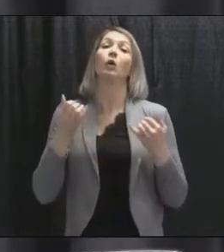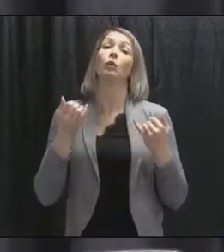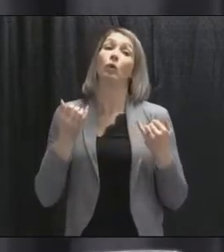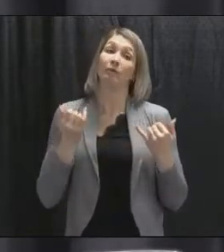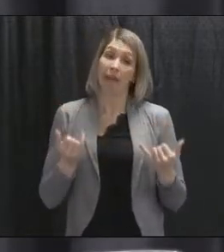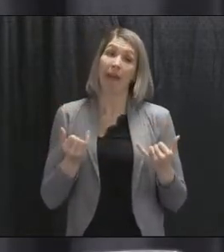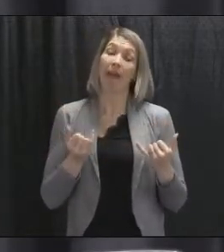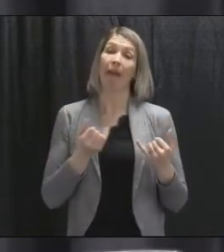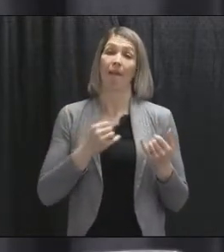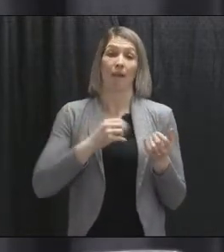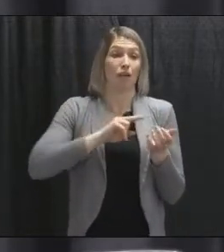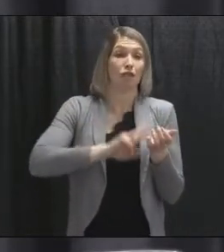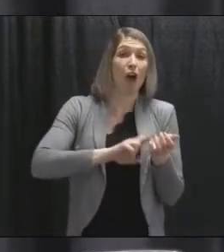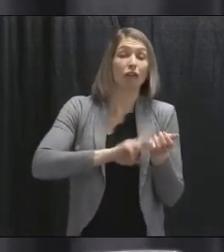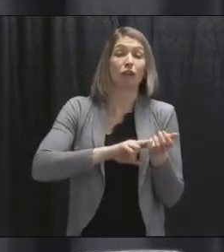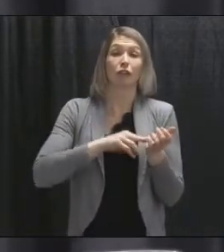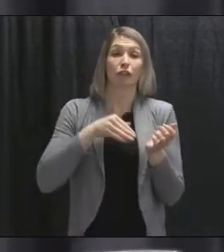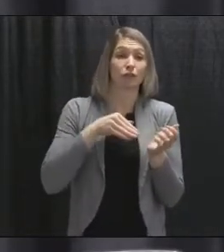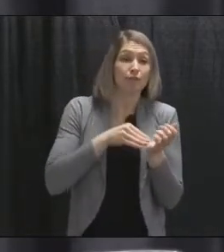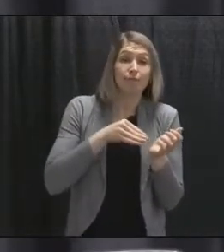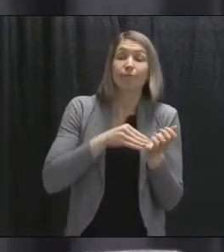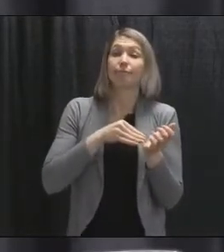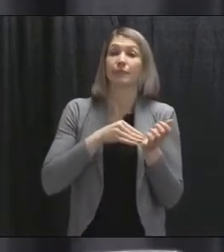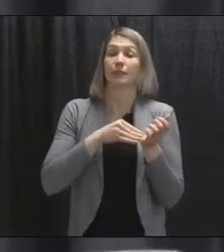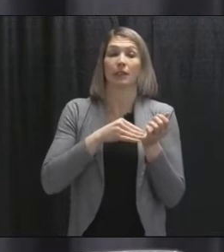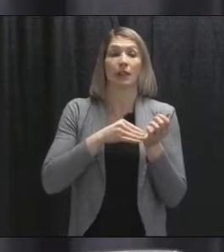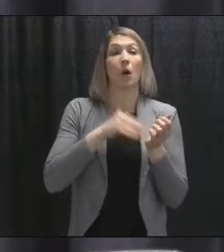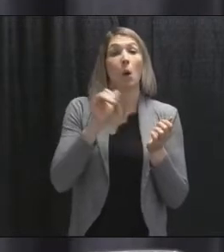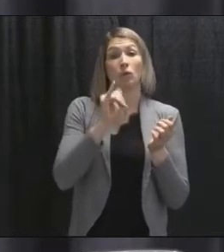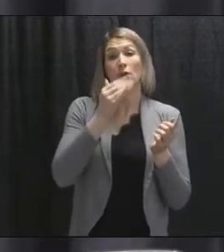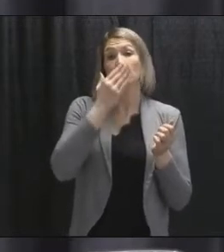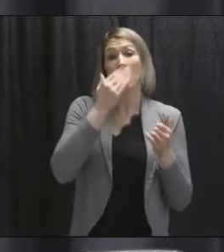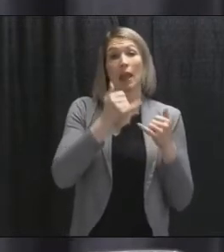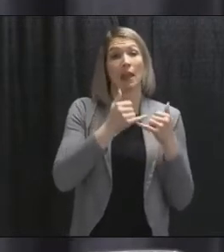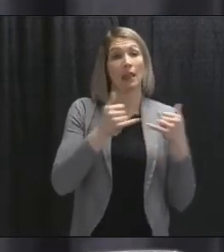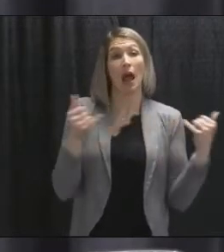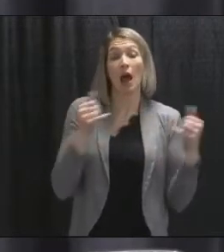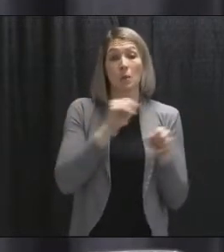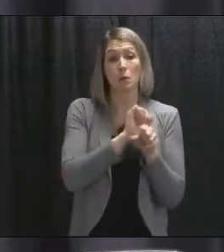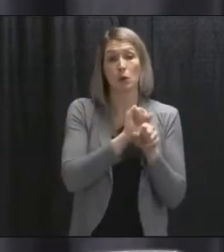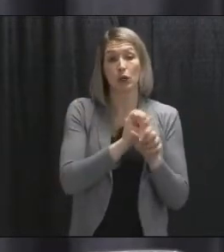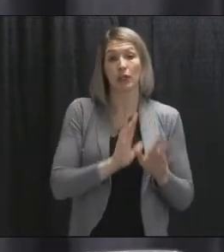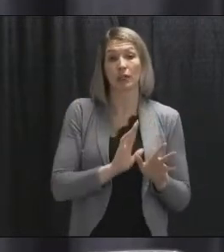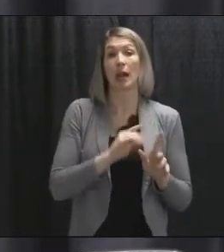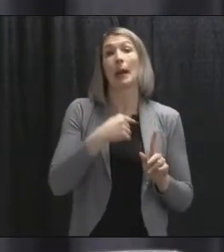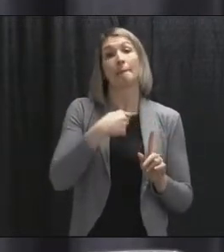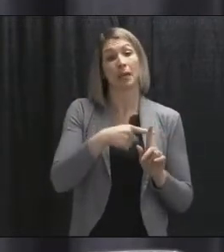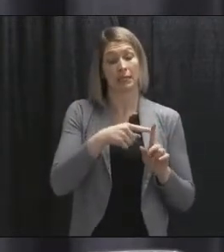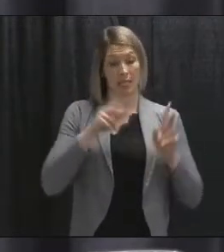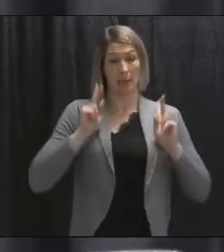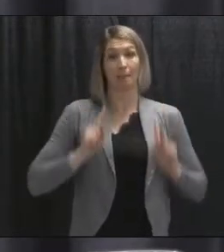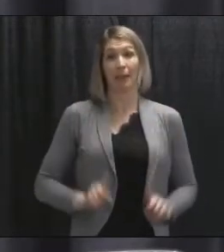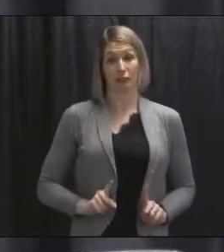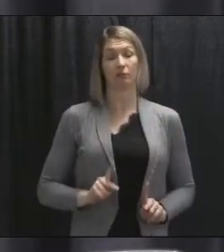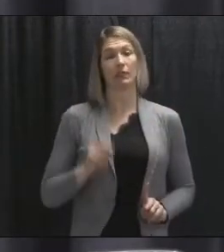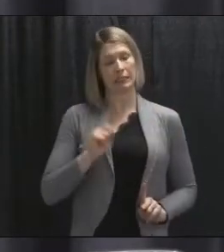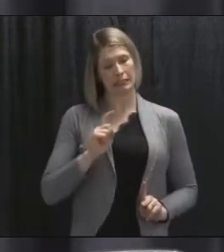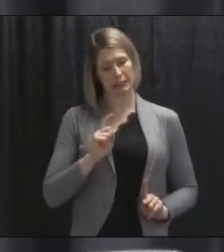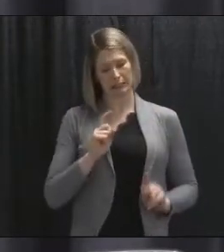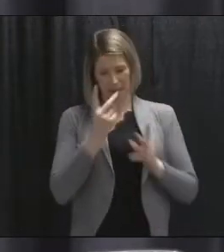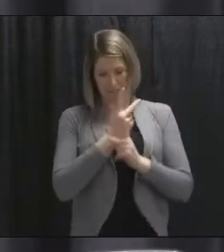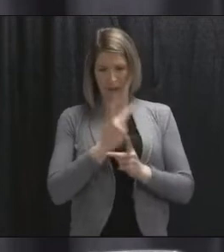doctors and nurse practitioners, the specialists, and also the patients to reassess their own situations in the light of the passage